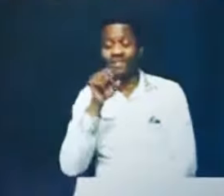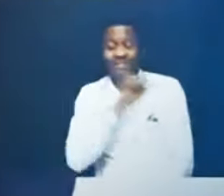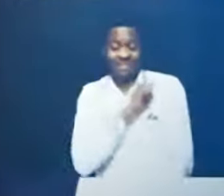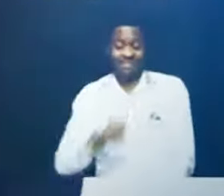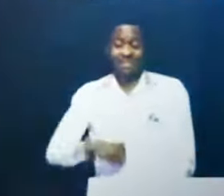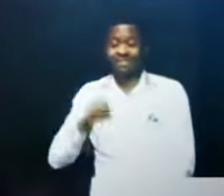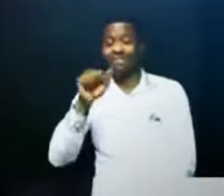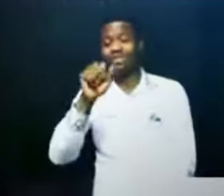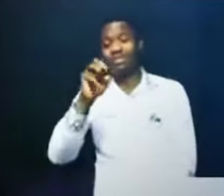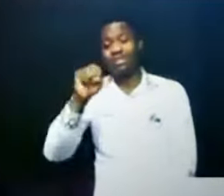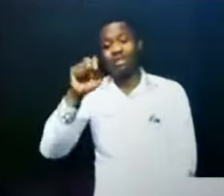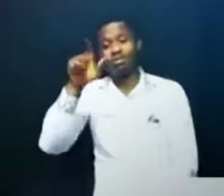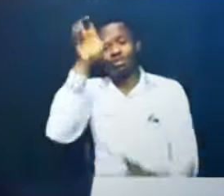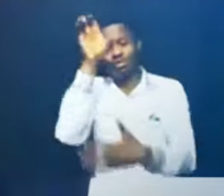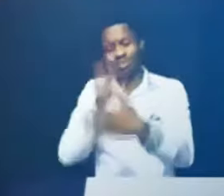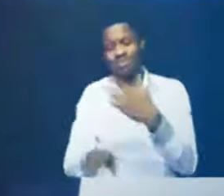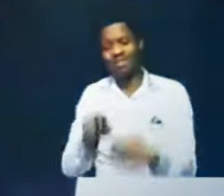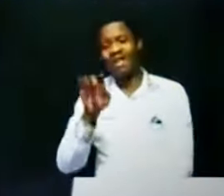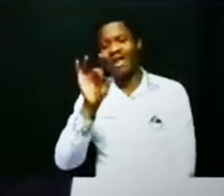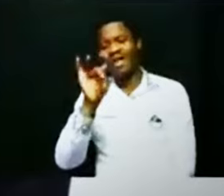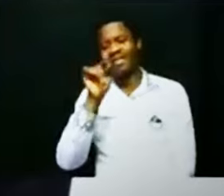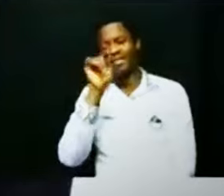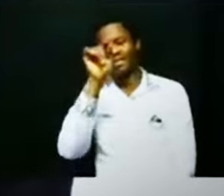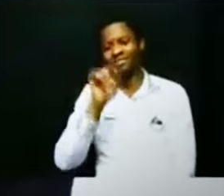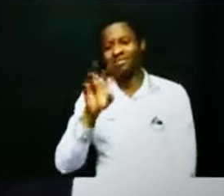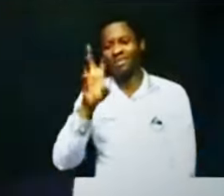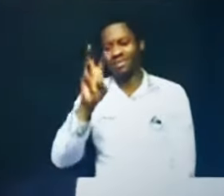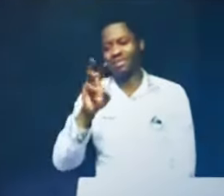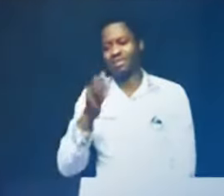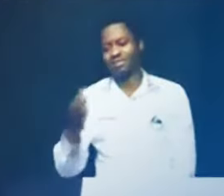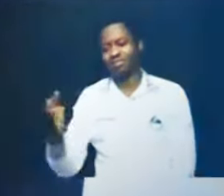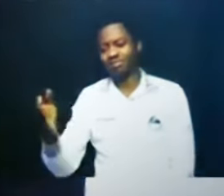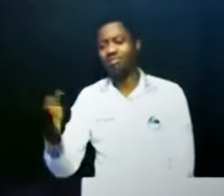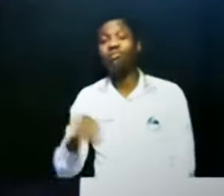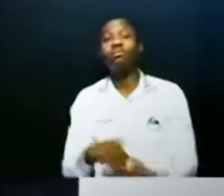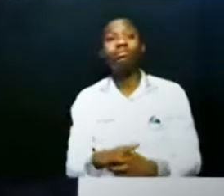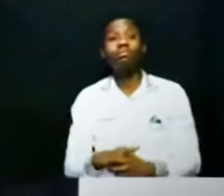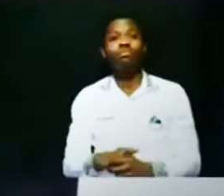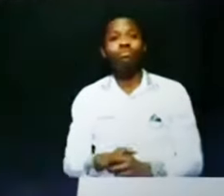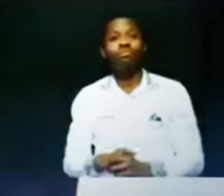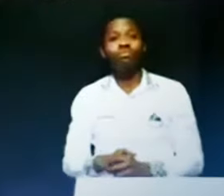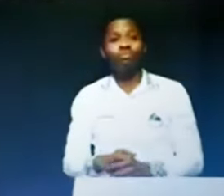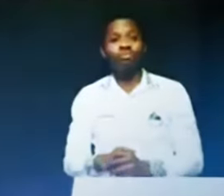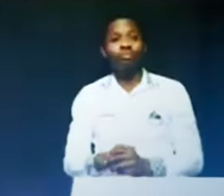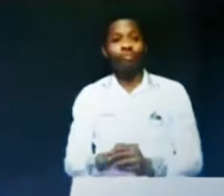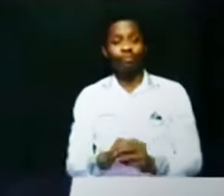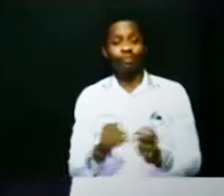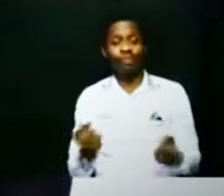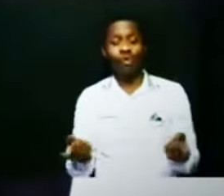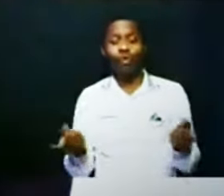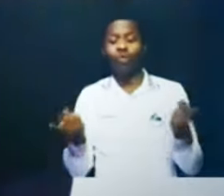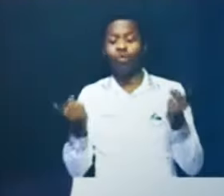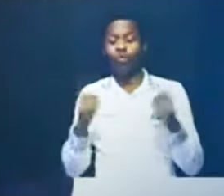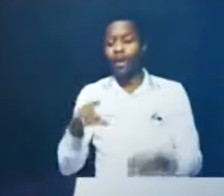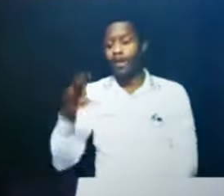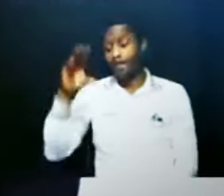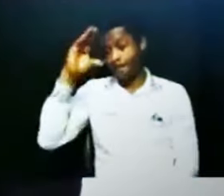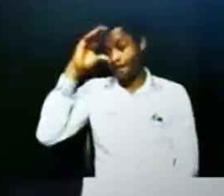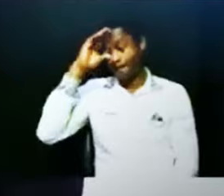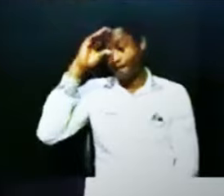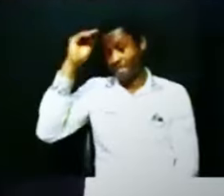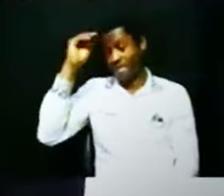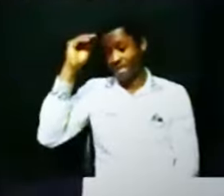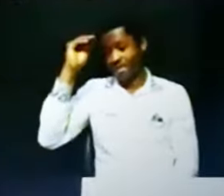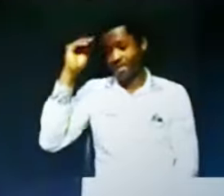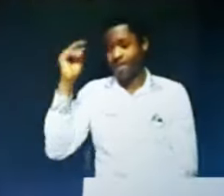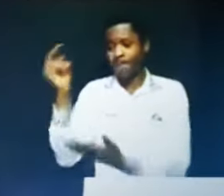1 Samuel 18. From verse 6. When the men were returning home after David had killed